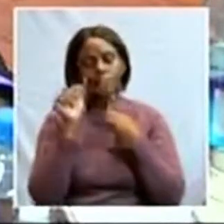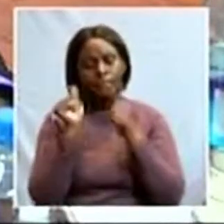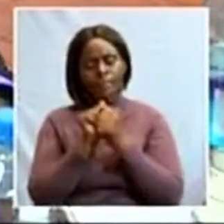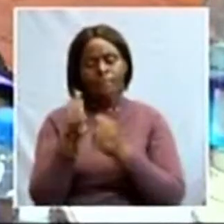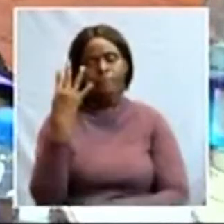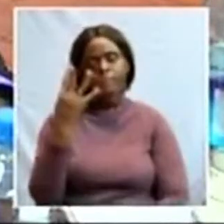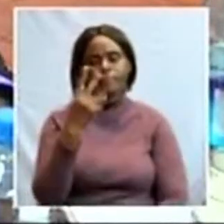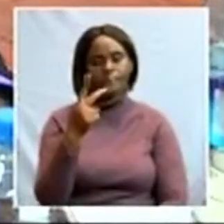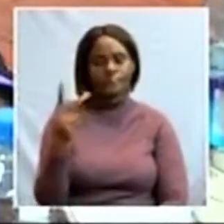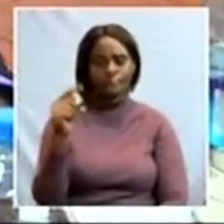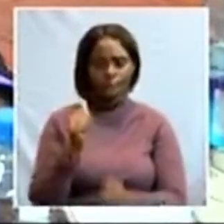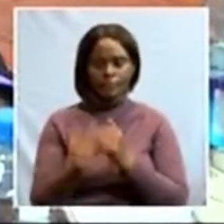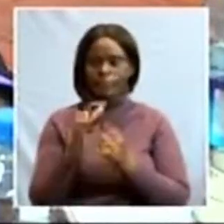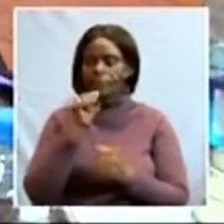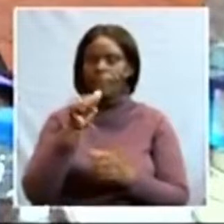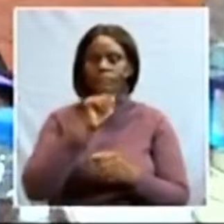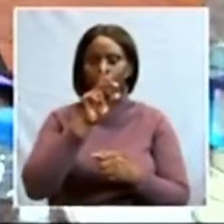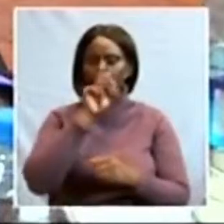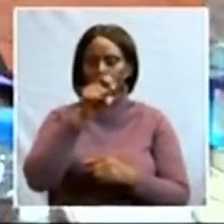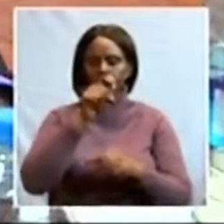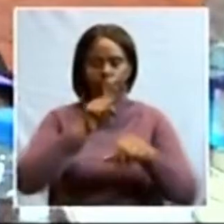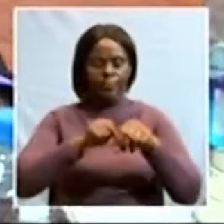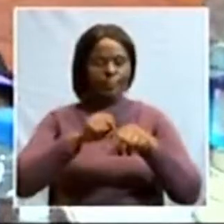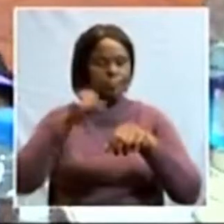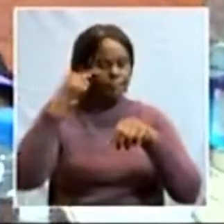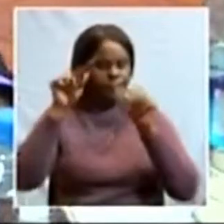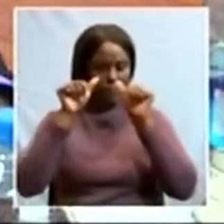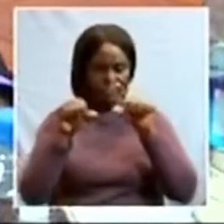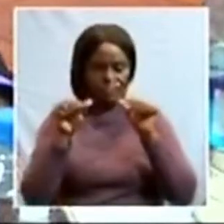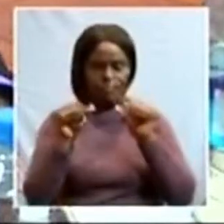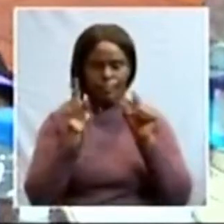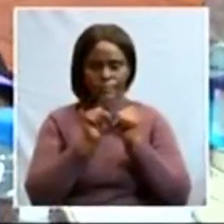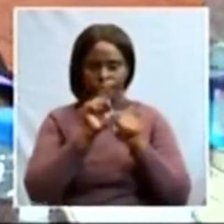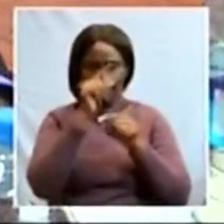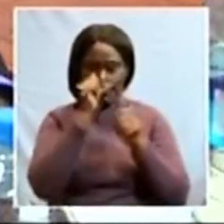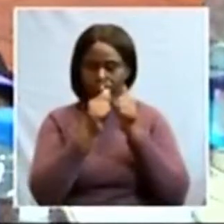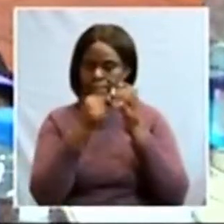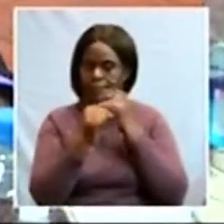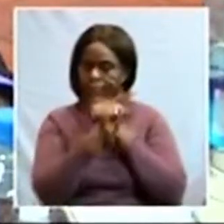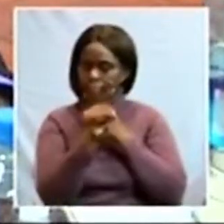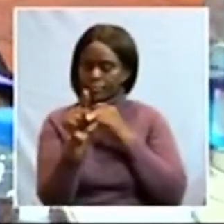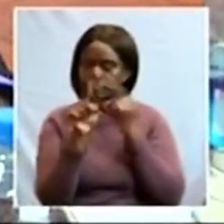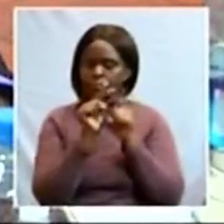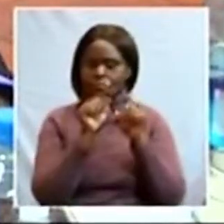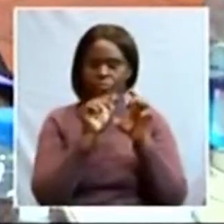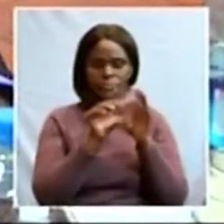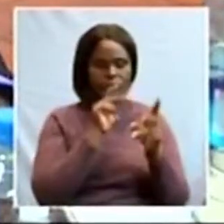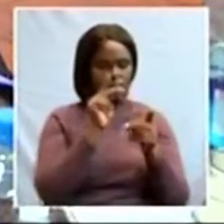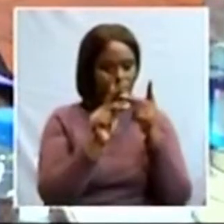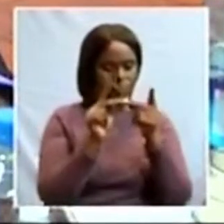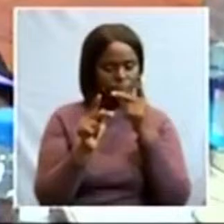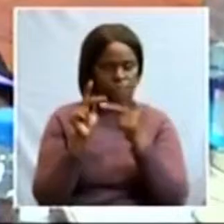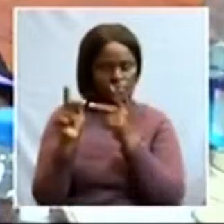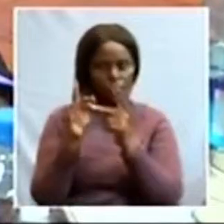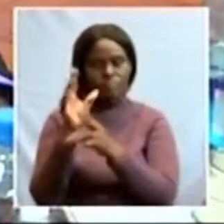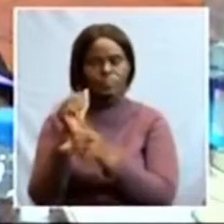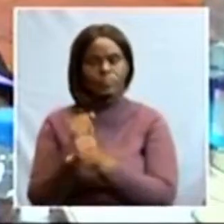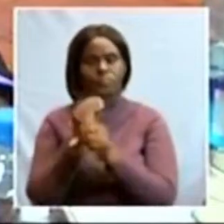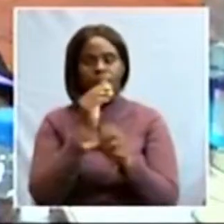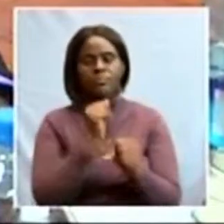4 properties which were not insured at the time of audit. This was because it was in the process of